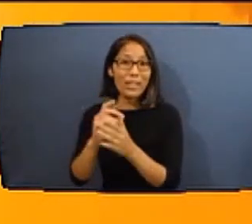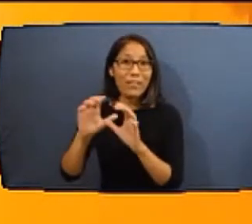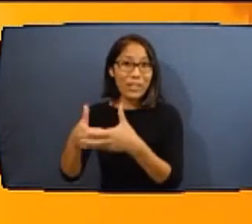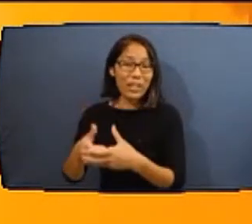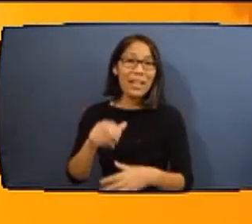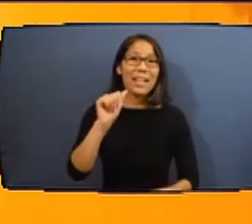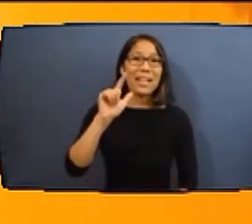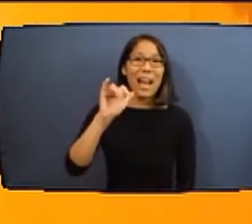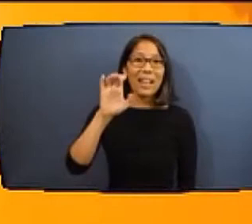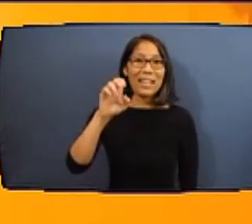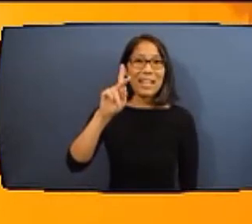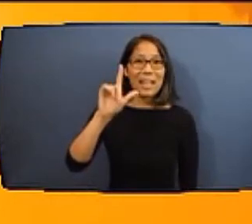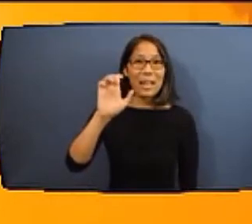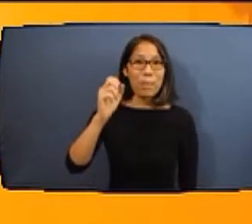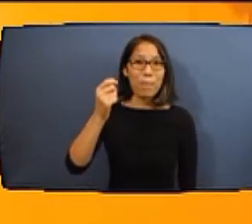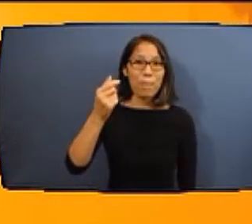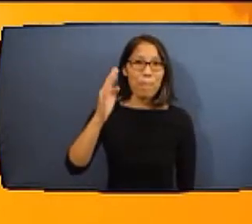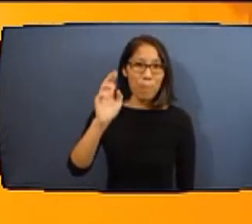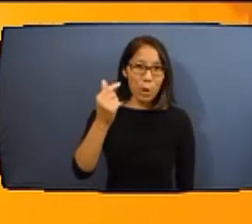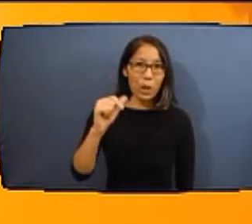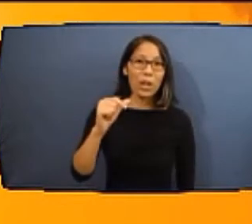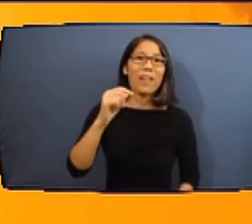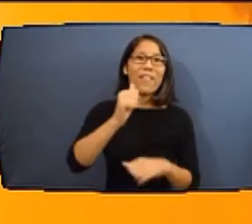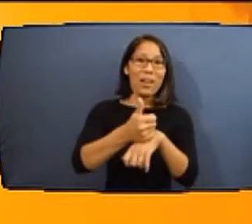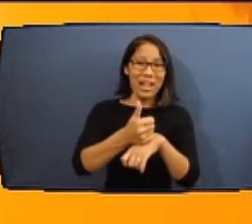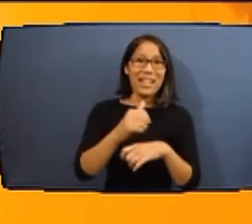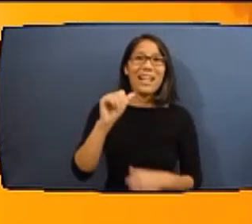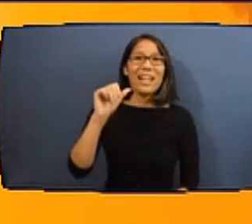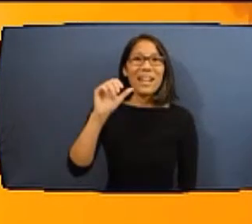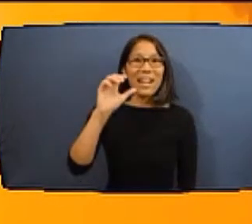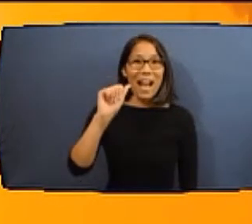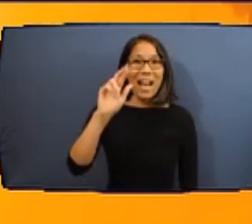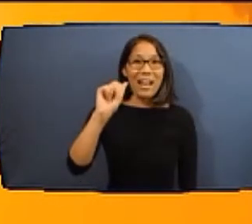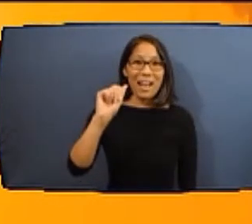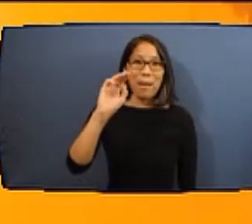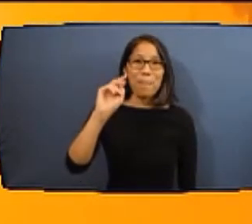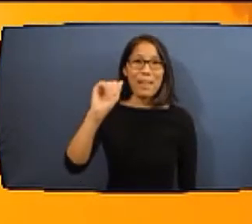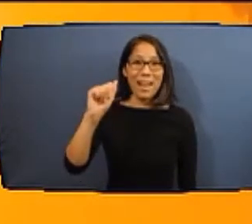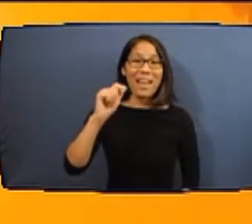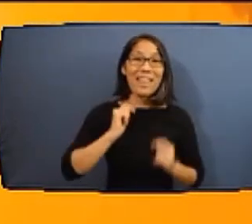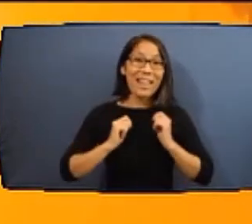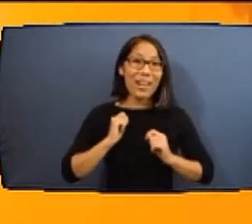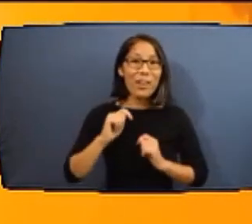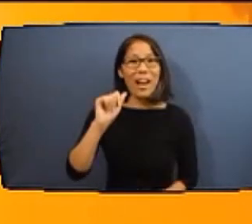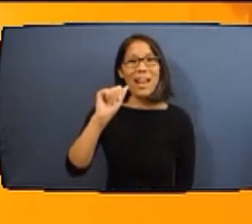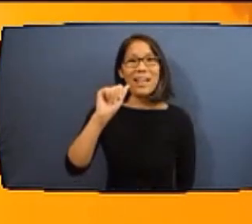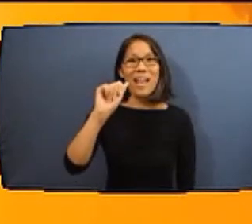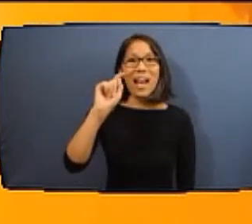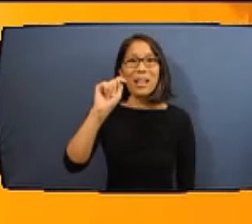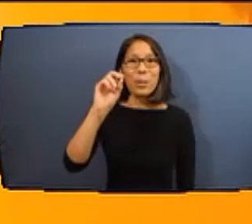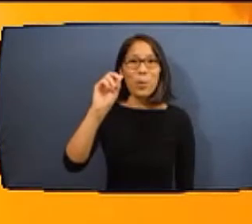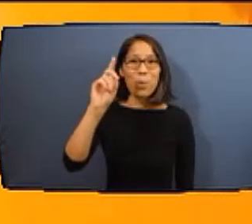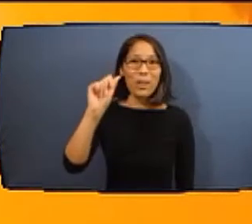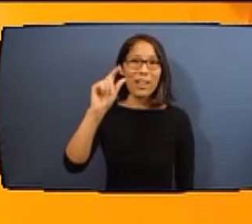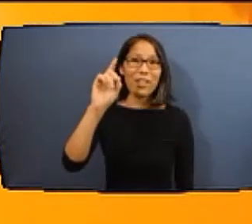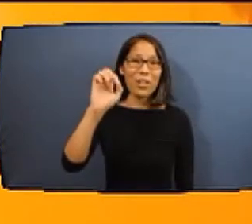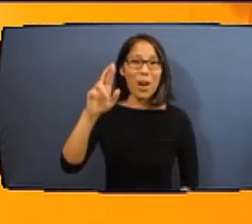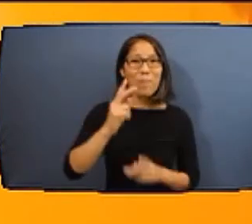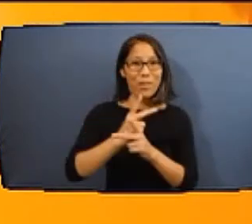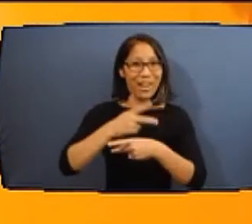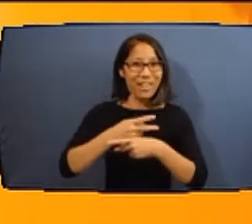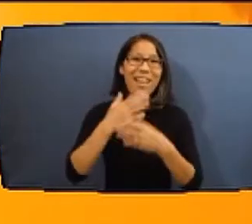Kleberg Foundation, Cara Mía Theatre, and A Todo Dar Productions. Thank you for joining us and enjoy the show.